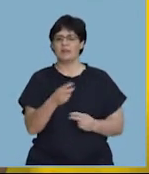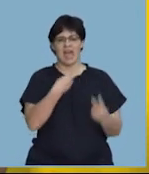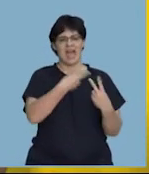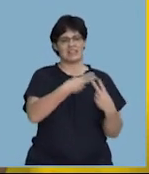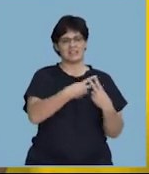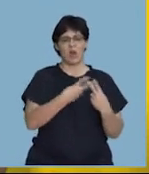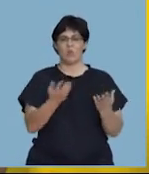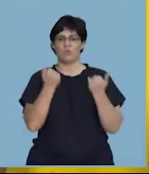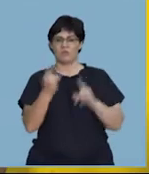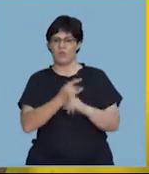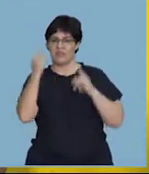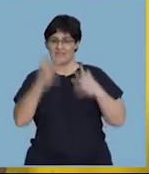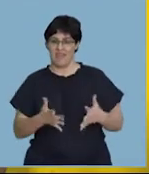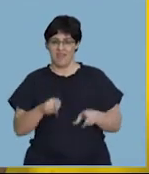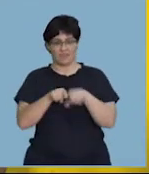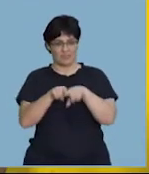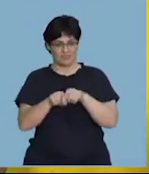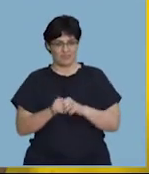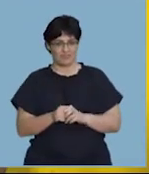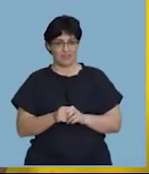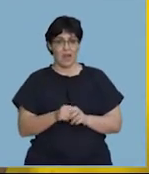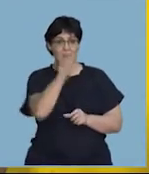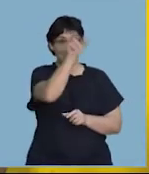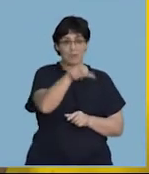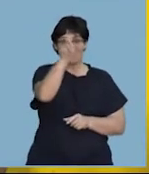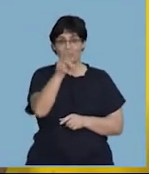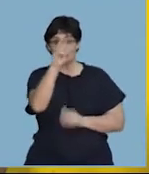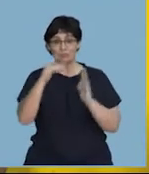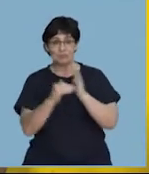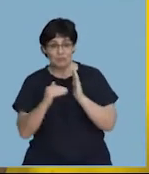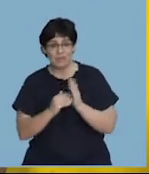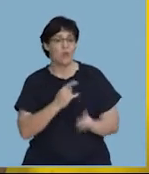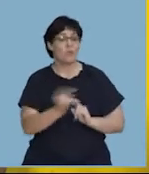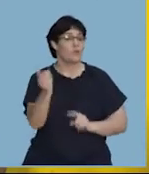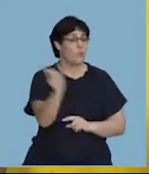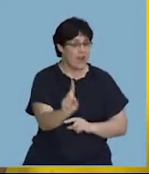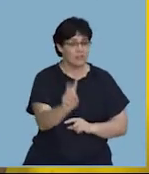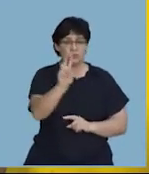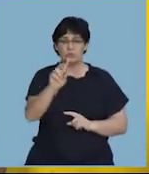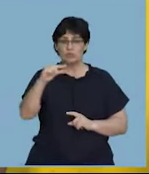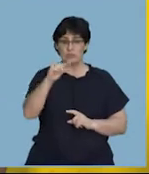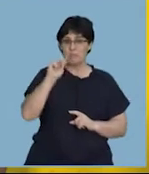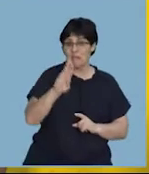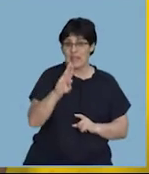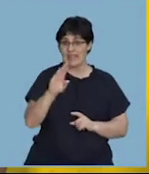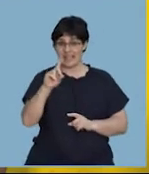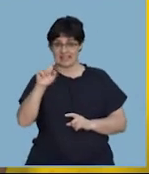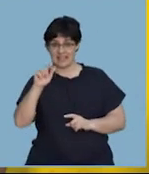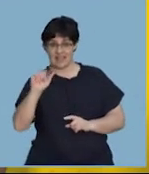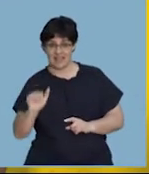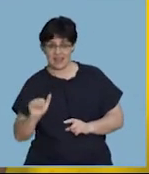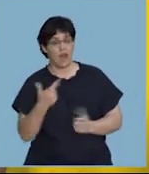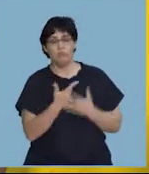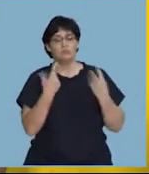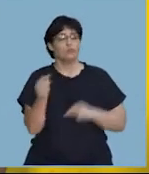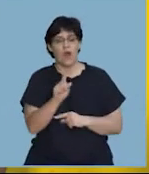hashtag WazoWinner competition, where 2 lucky matriculants stand a chance to win 2 gigs of data. So all you need to do is head